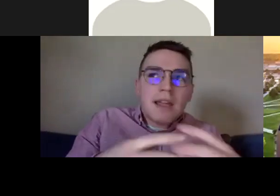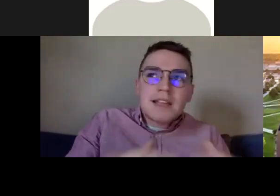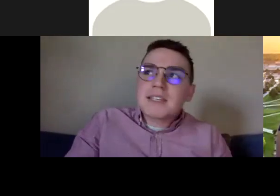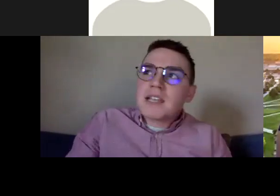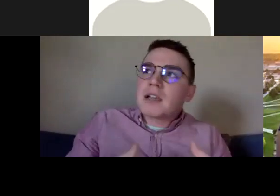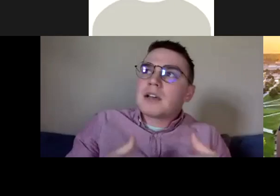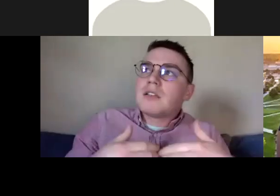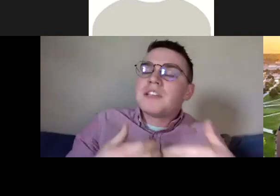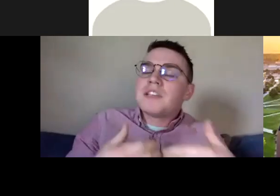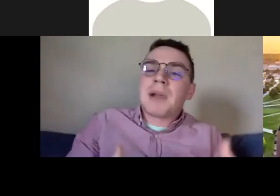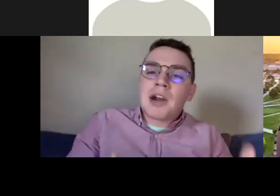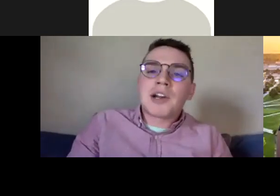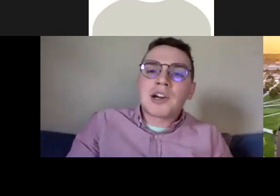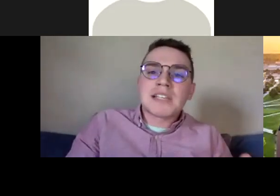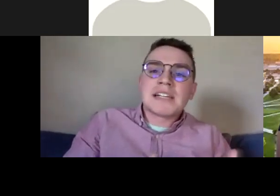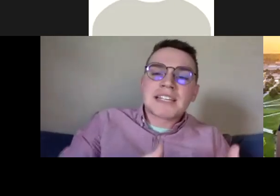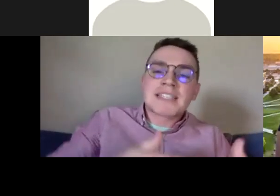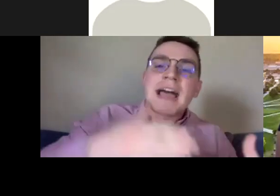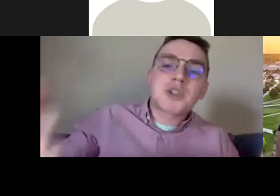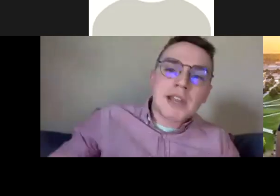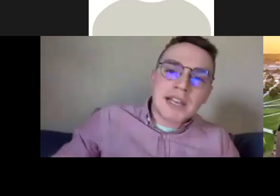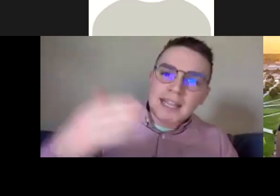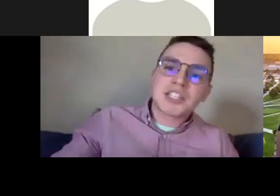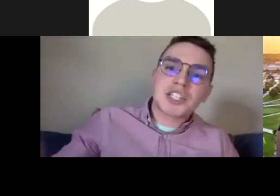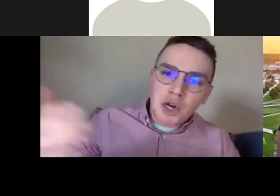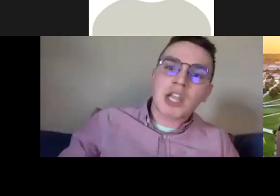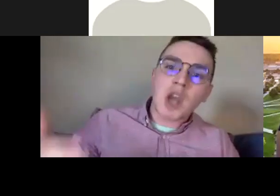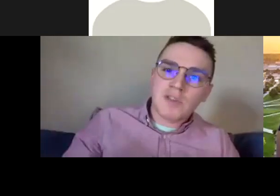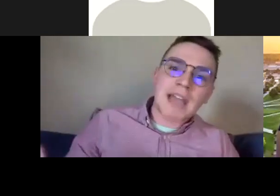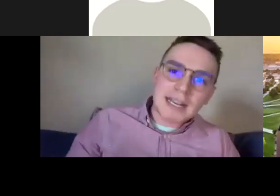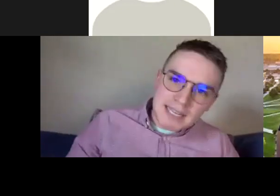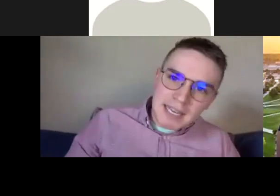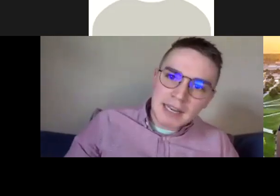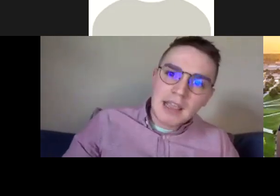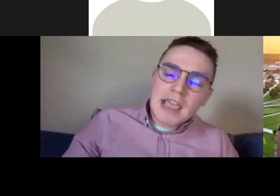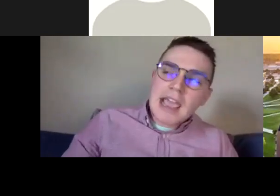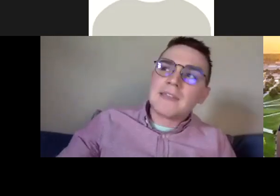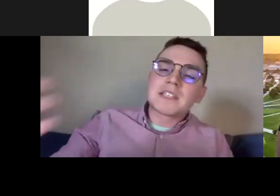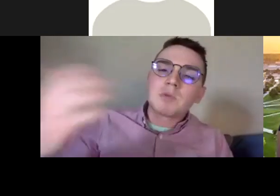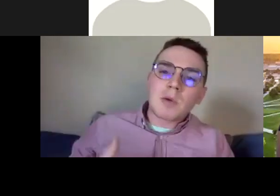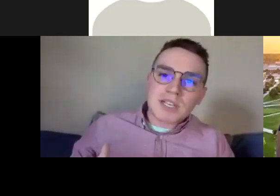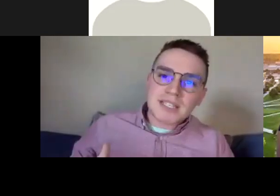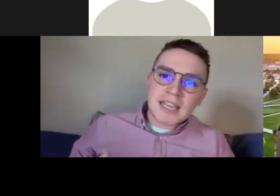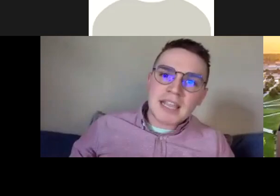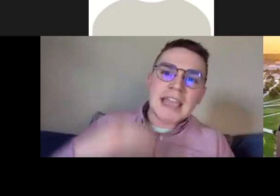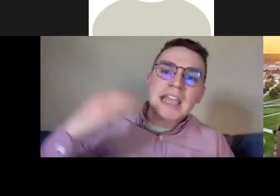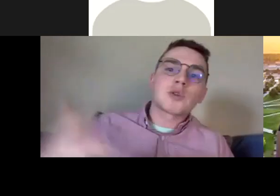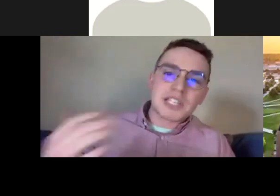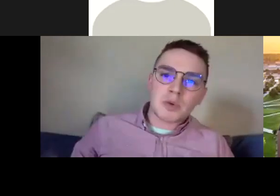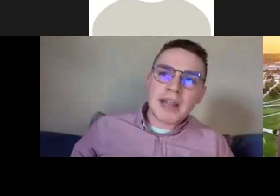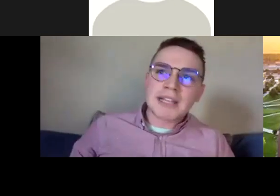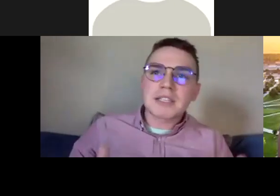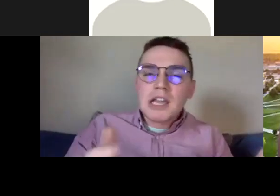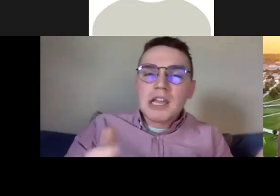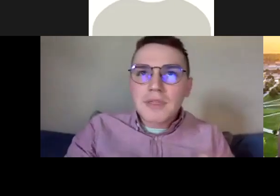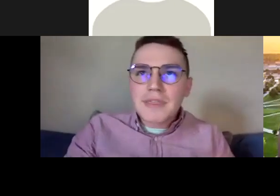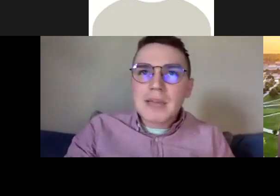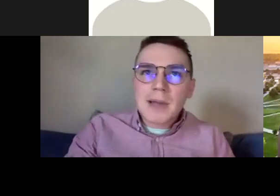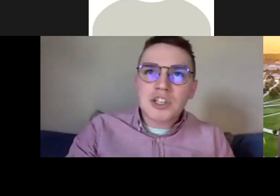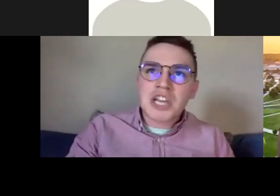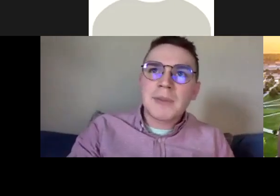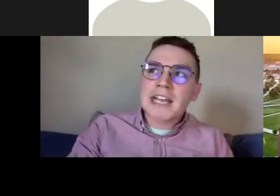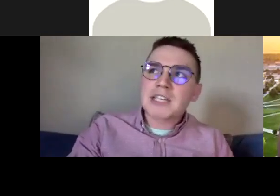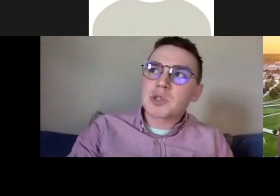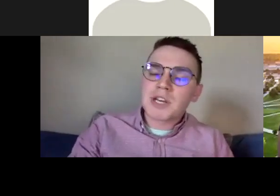are facing these barriers in an exaggerated sense during COVID-19. And this is why we're seeing increased rates. You could think